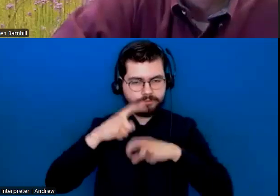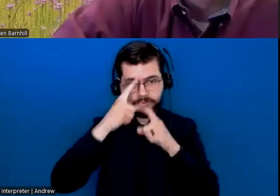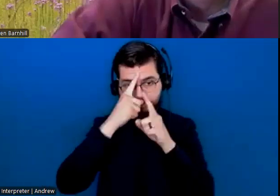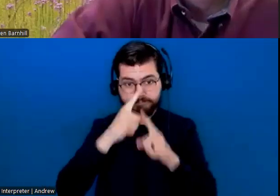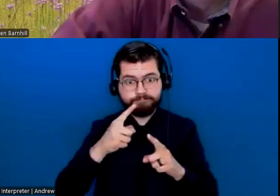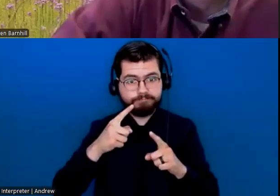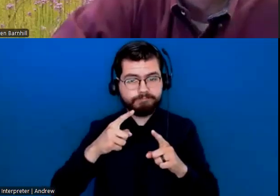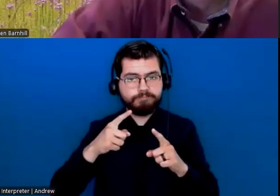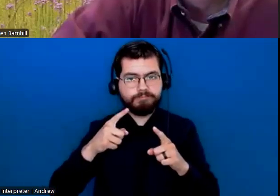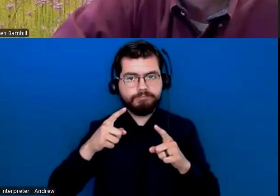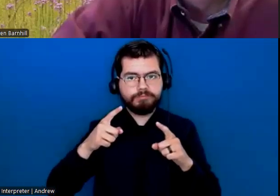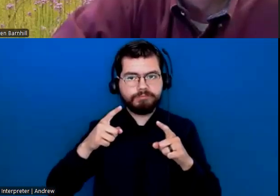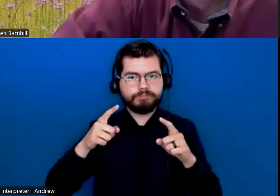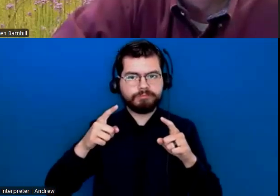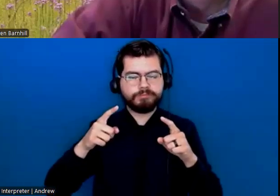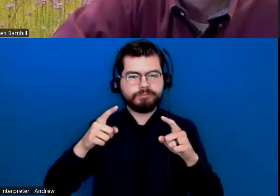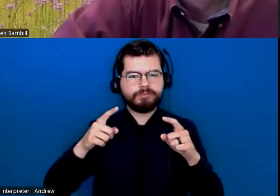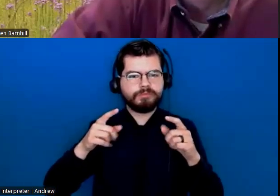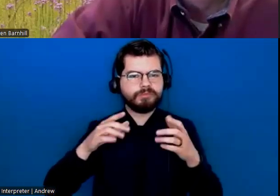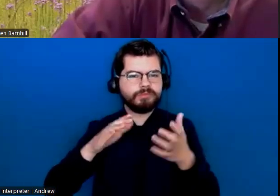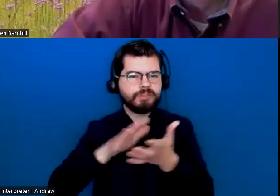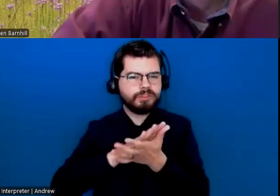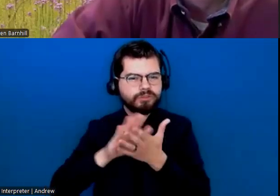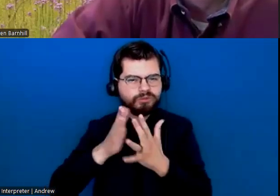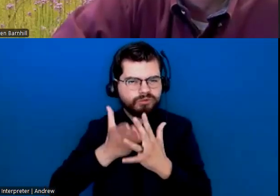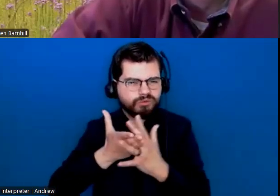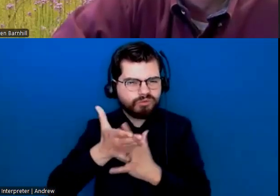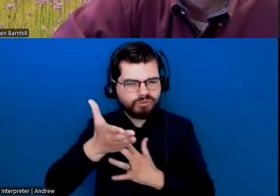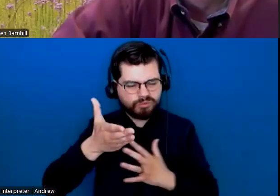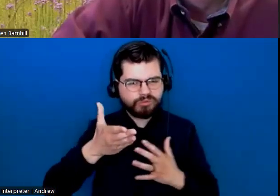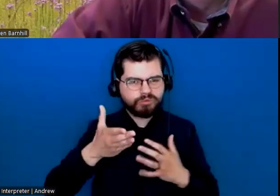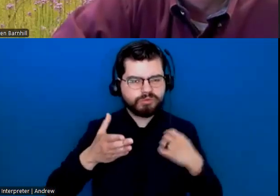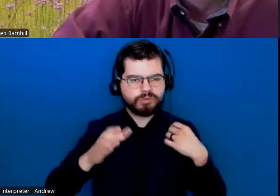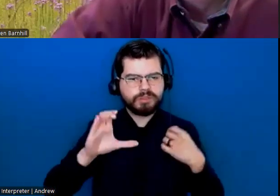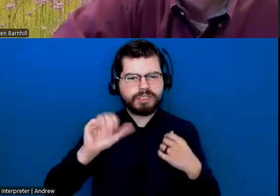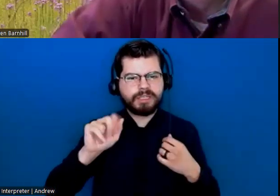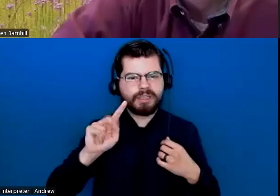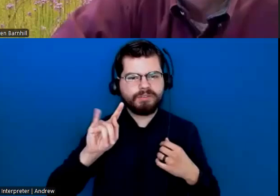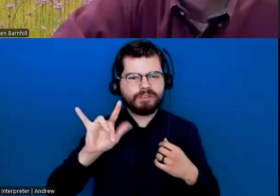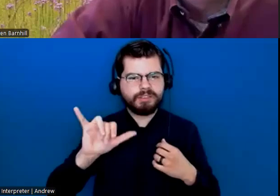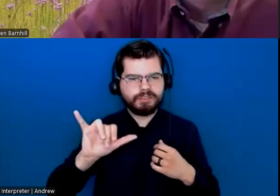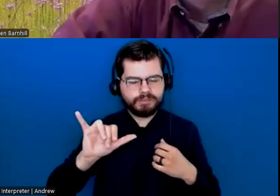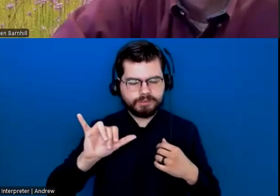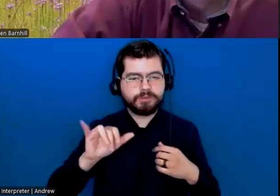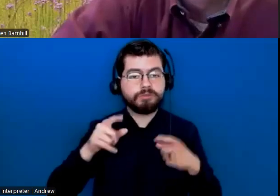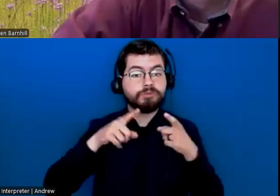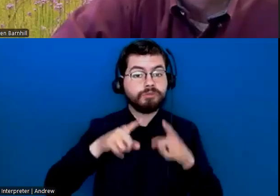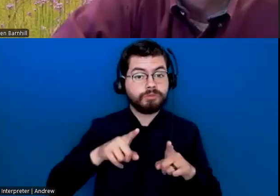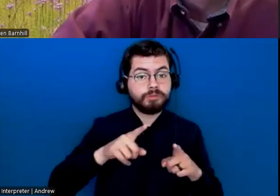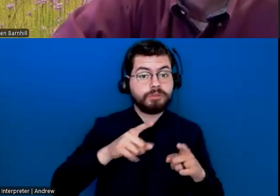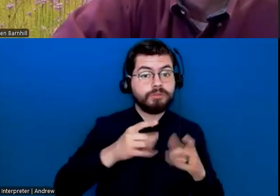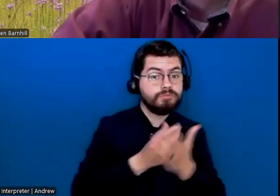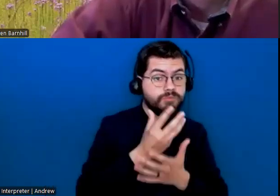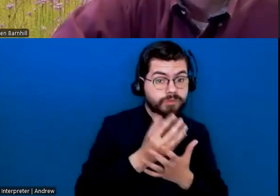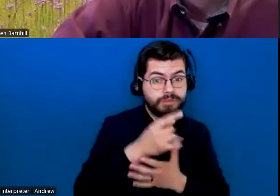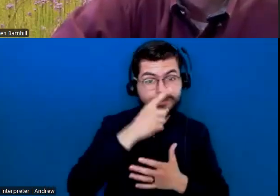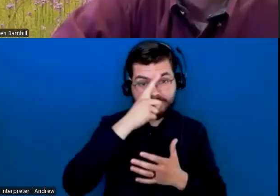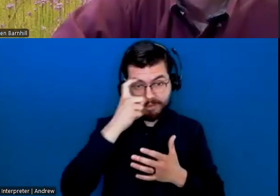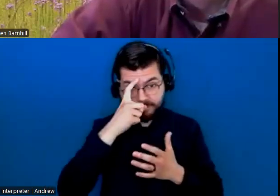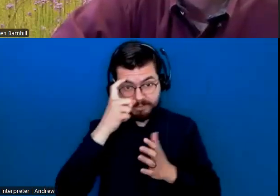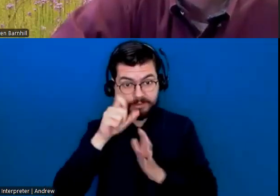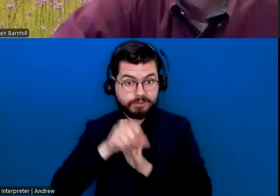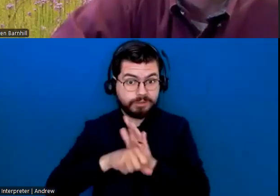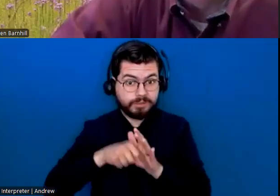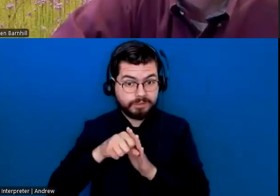the breeding spring and summer seasons. So it so much as replicating what nature